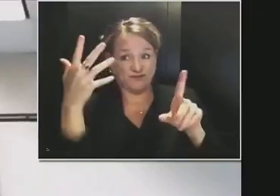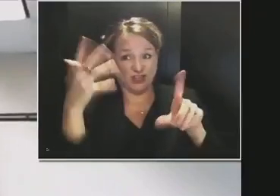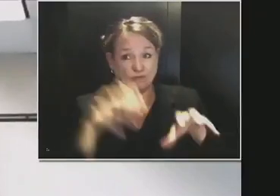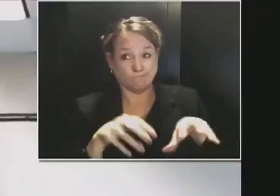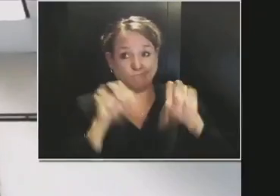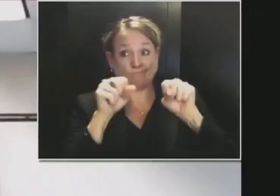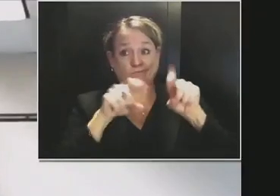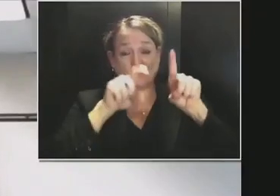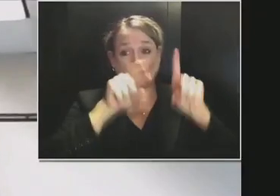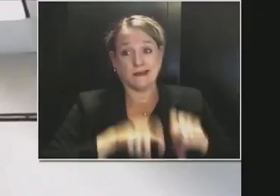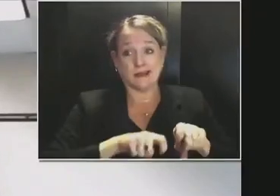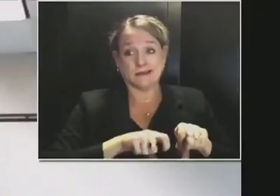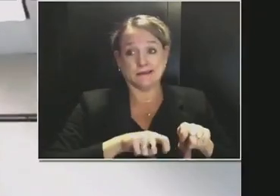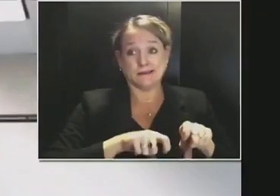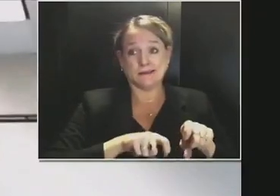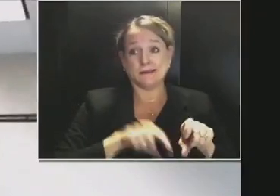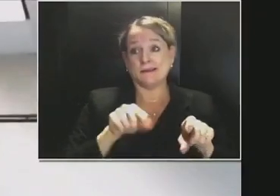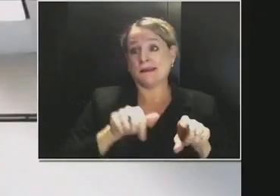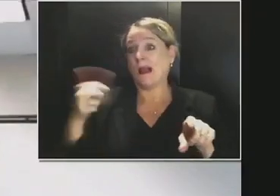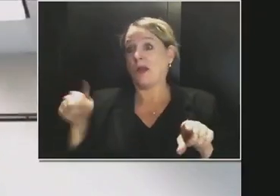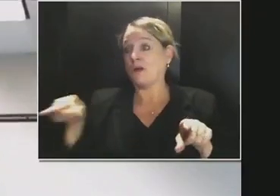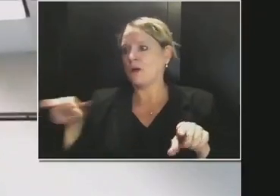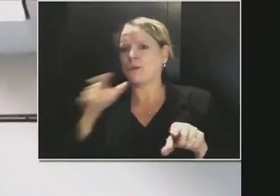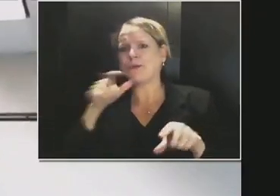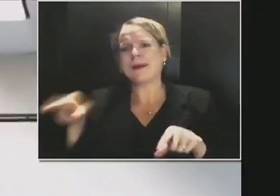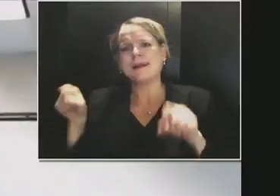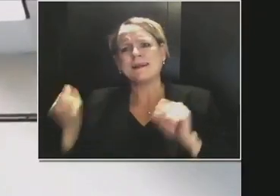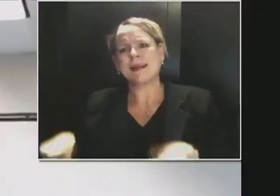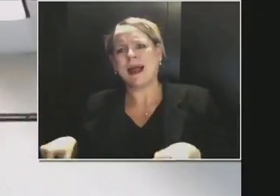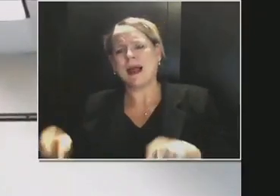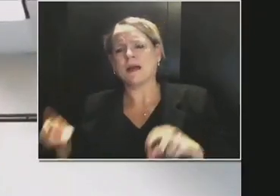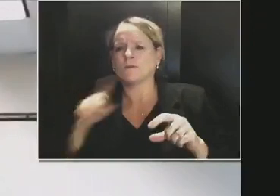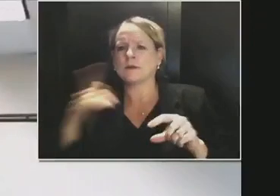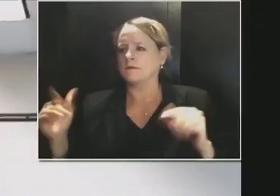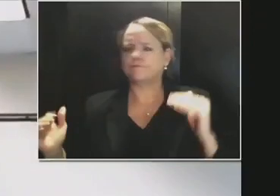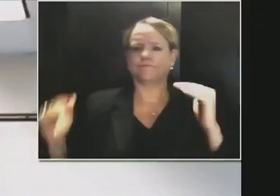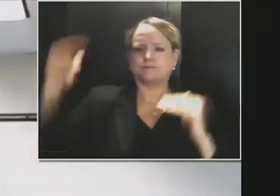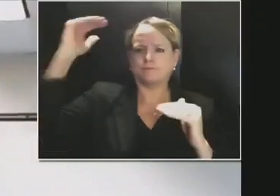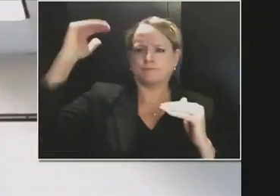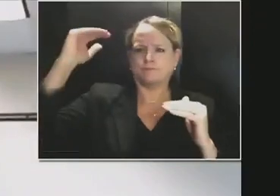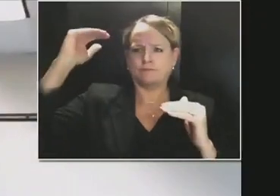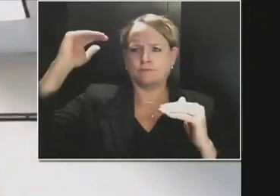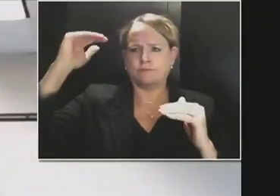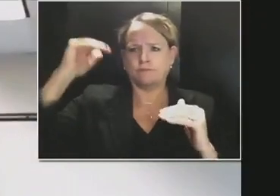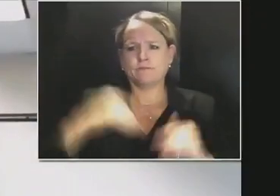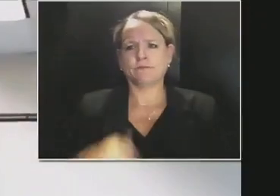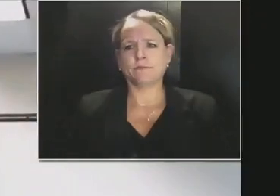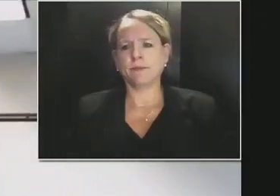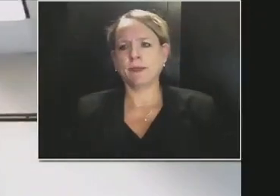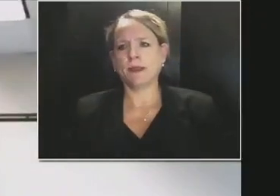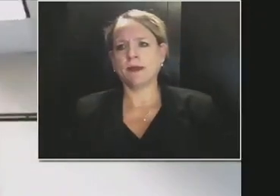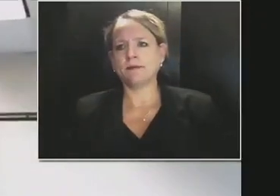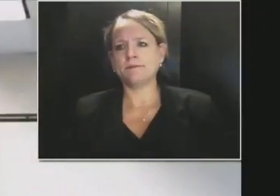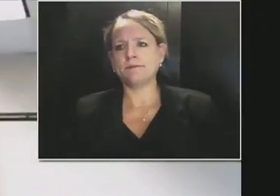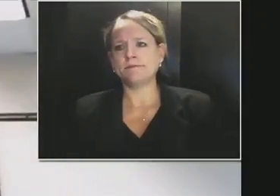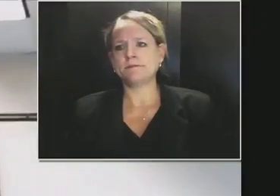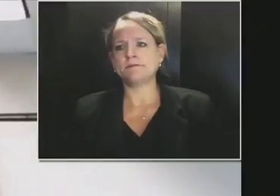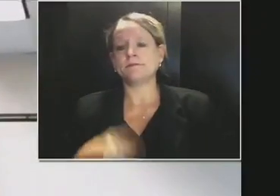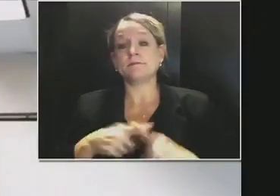test. There are many valid reasons for people to receive multiple COVID-19 tests. For example, they may